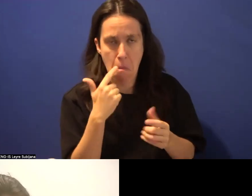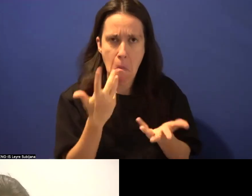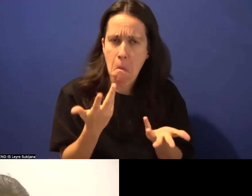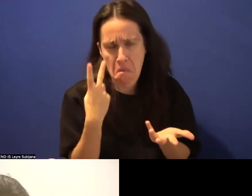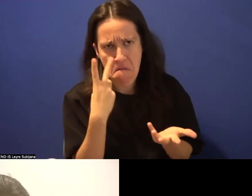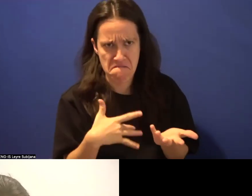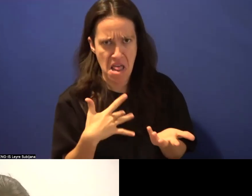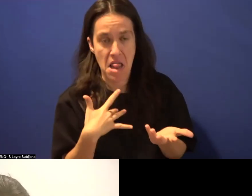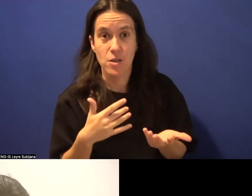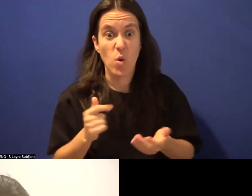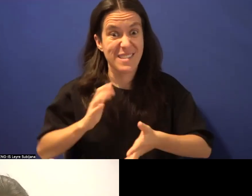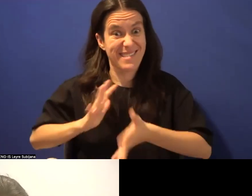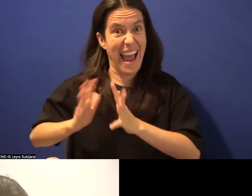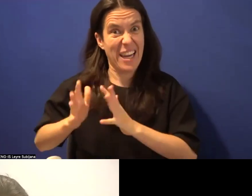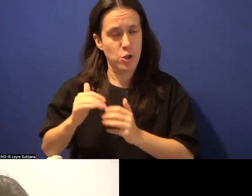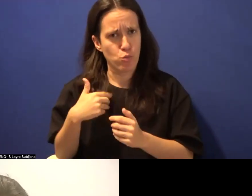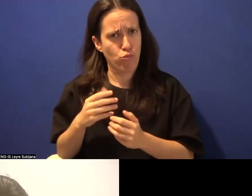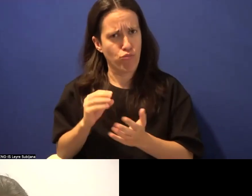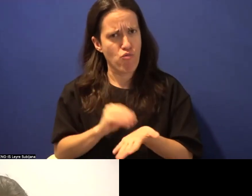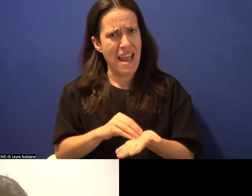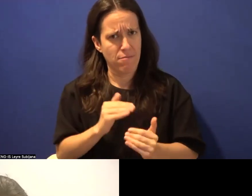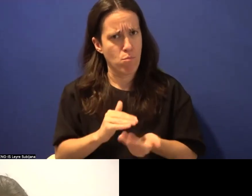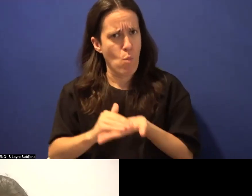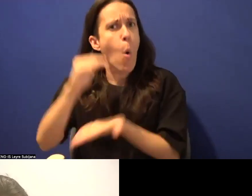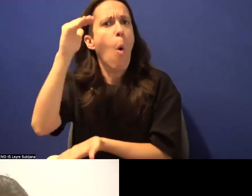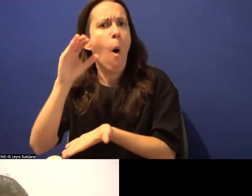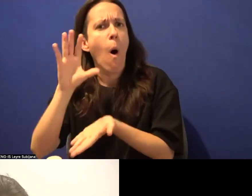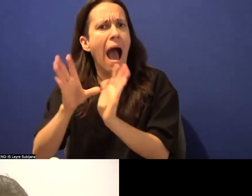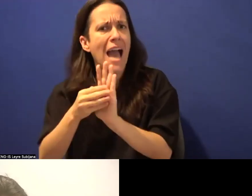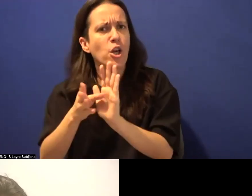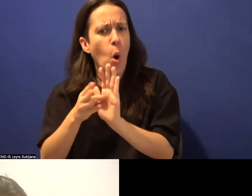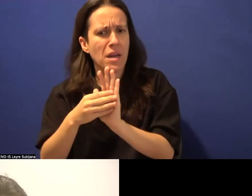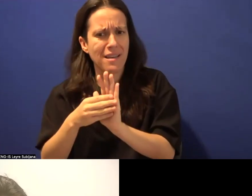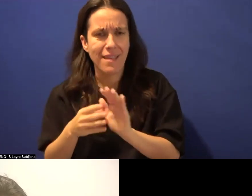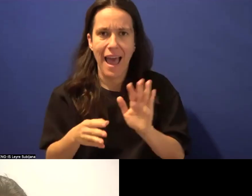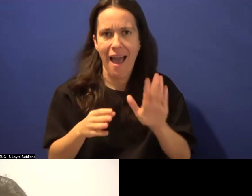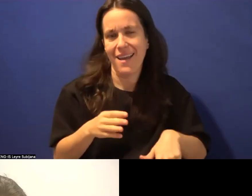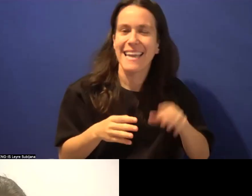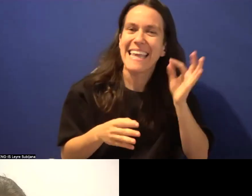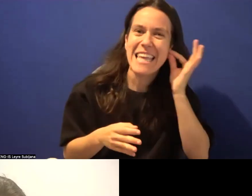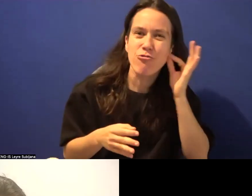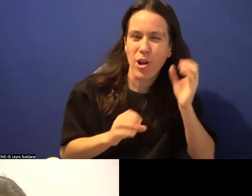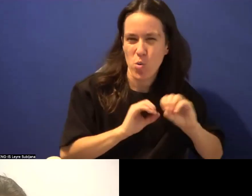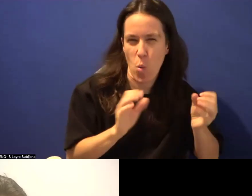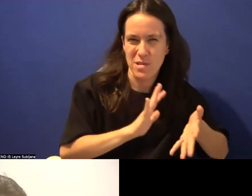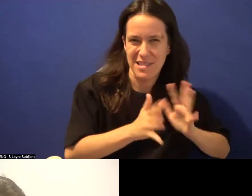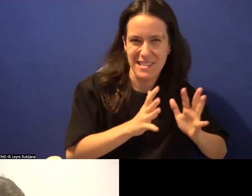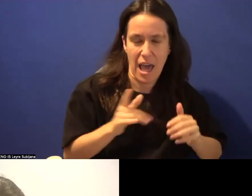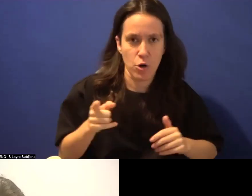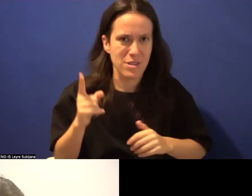the signers would rate those as more iconic than hearing non-signers because they know the pattern that